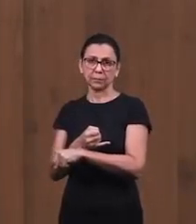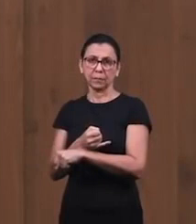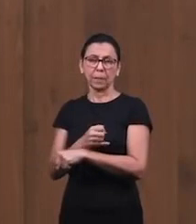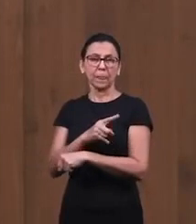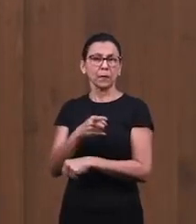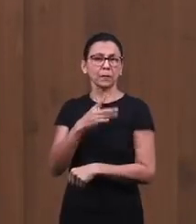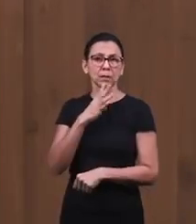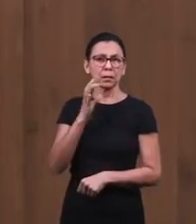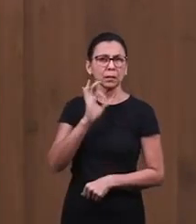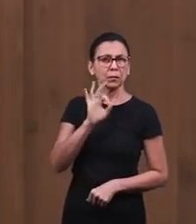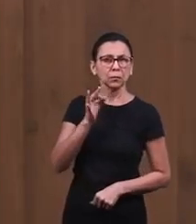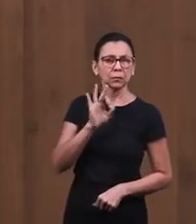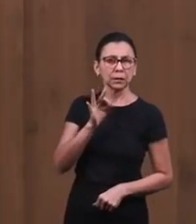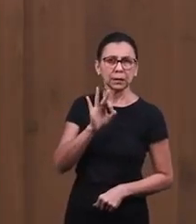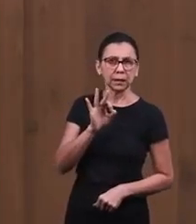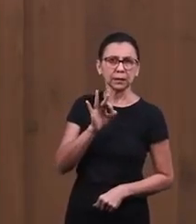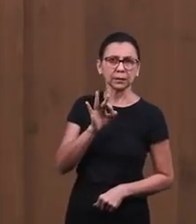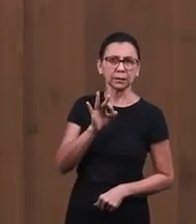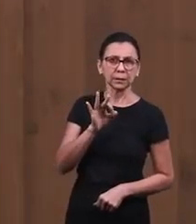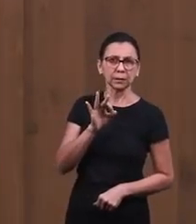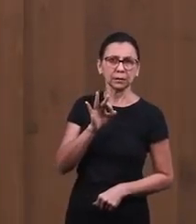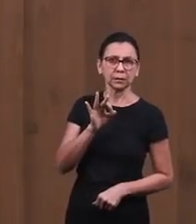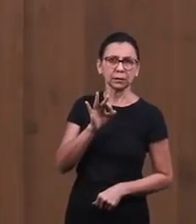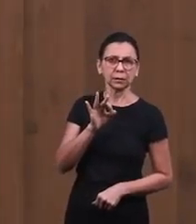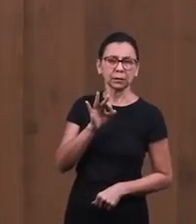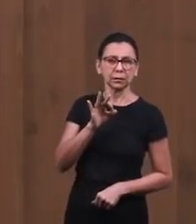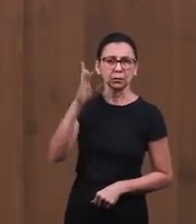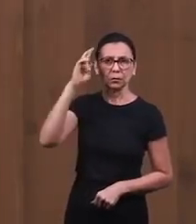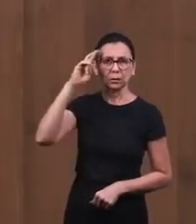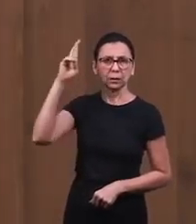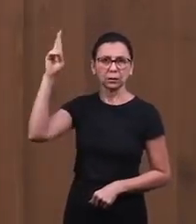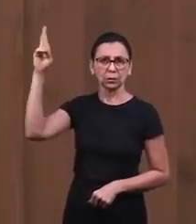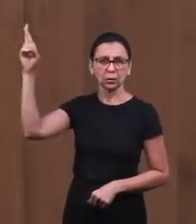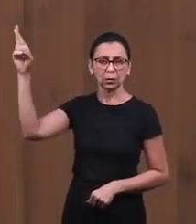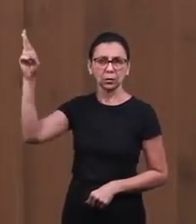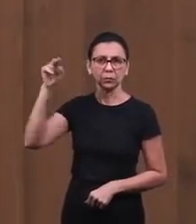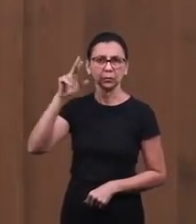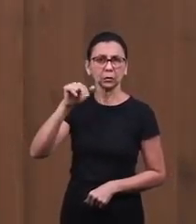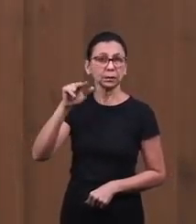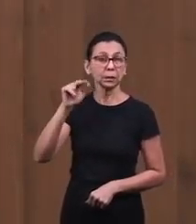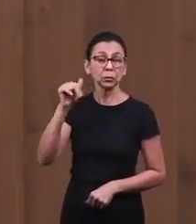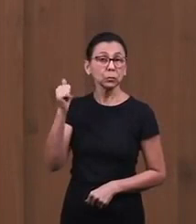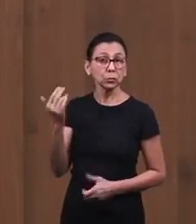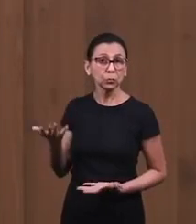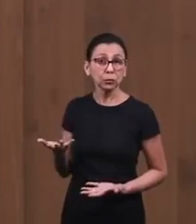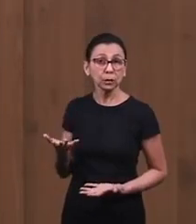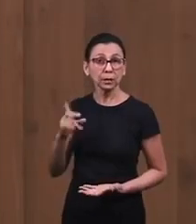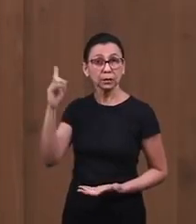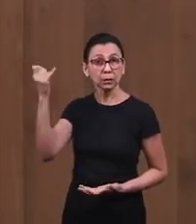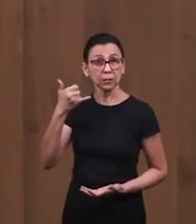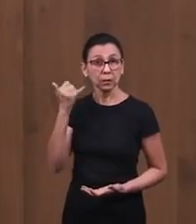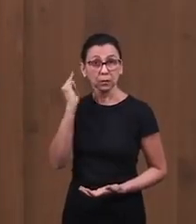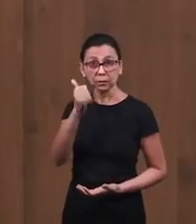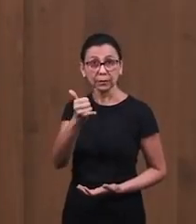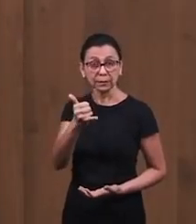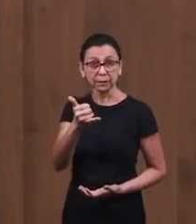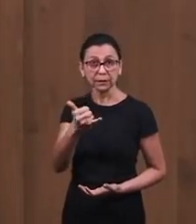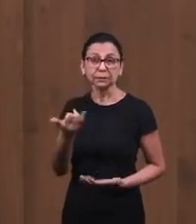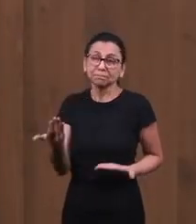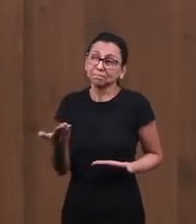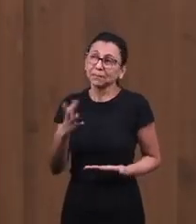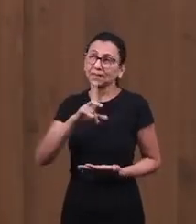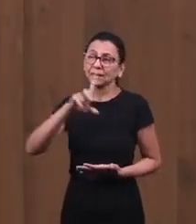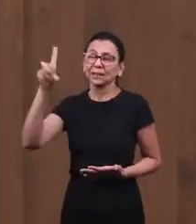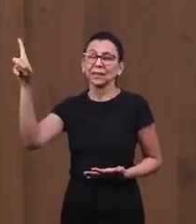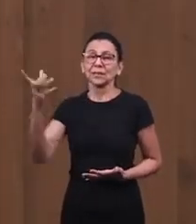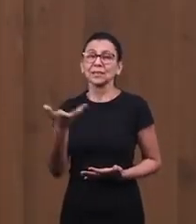and they were never in Jerusalem. And if you were never in Jerusalem, if you never heard the voice of the Lord, and you don't know how